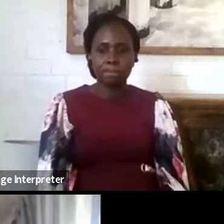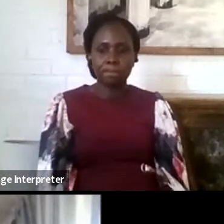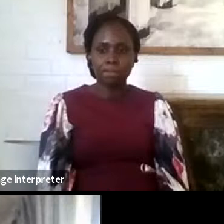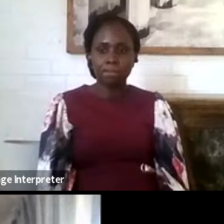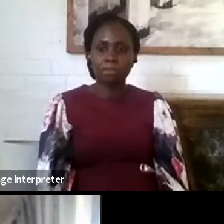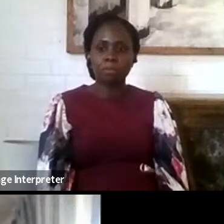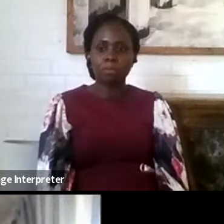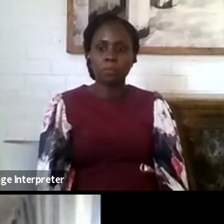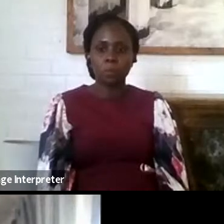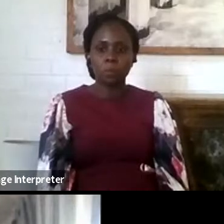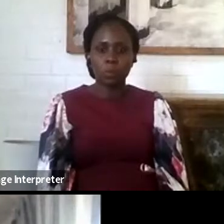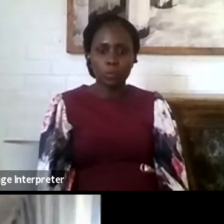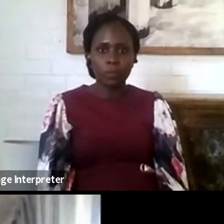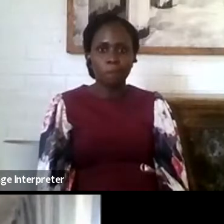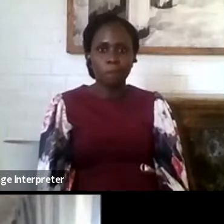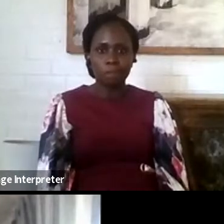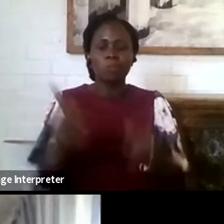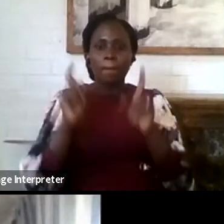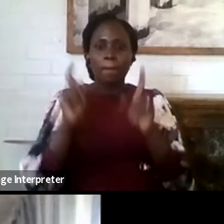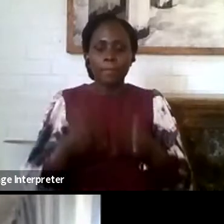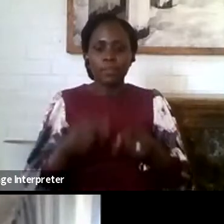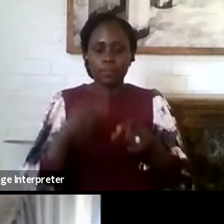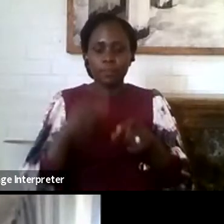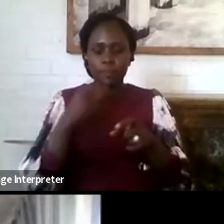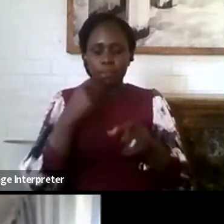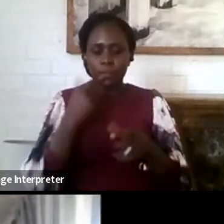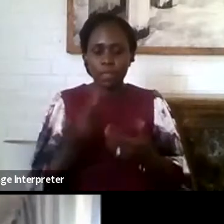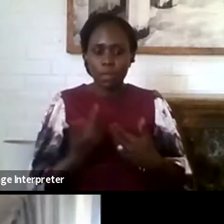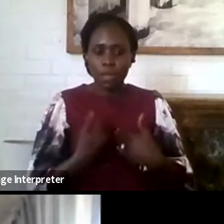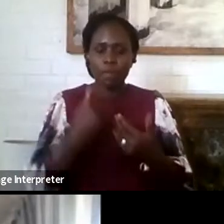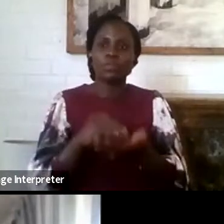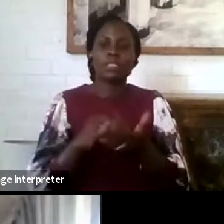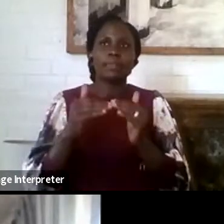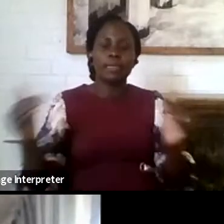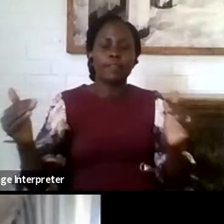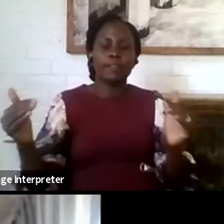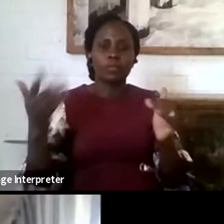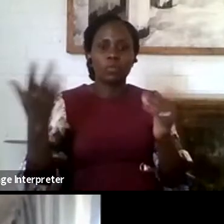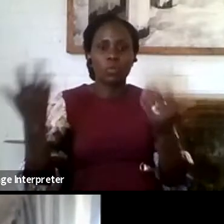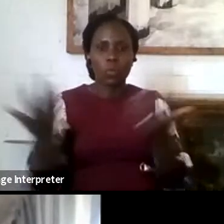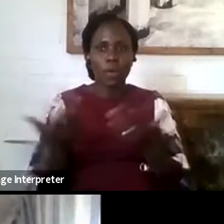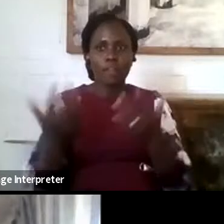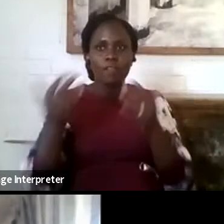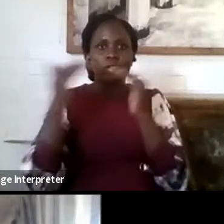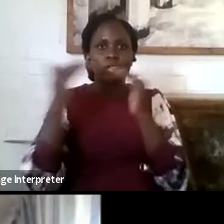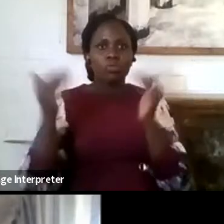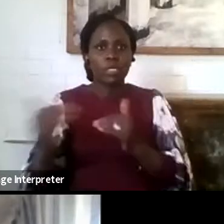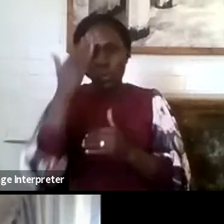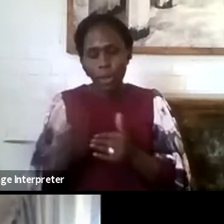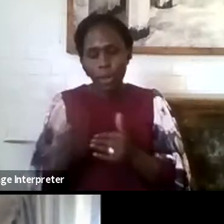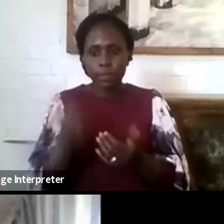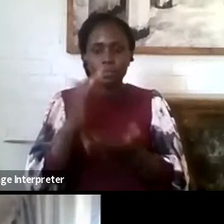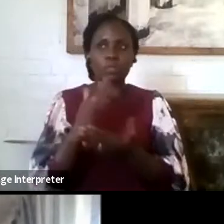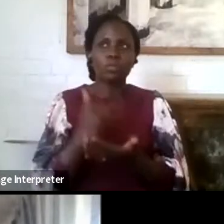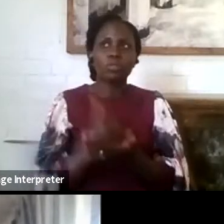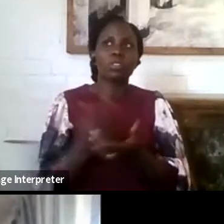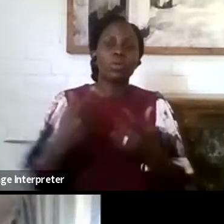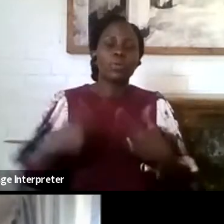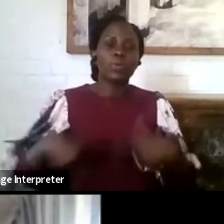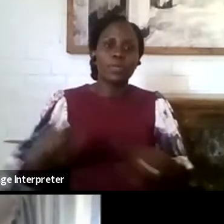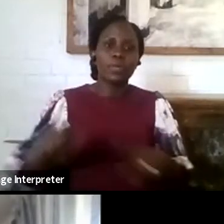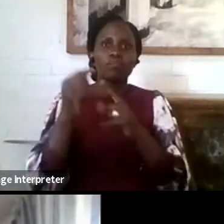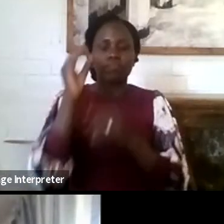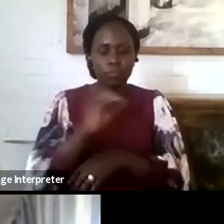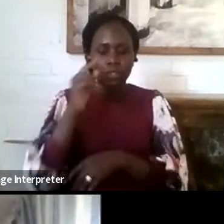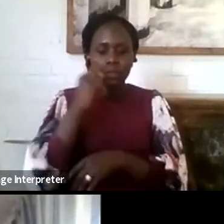commit to common standards for infrastructure. This is important because as we seek to build strong procurement practices that reduce